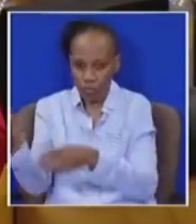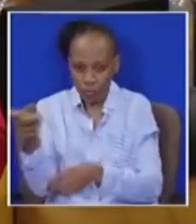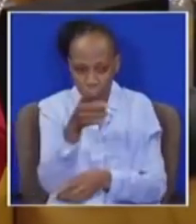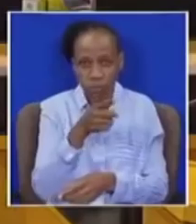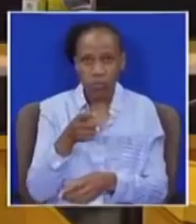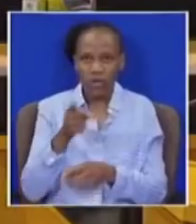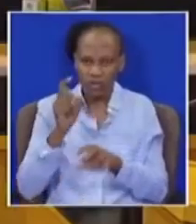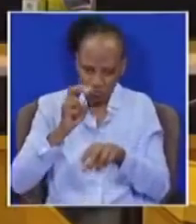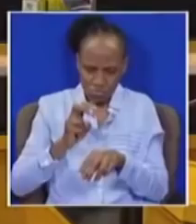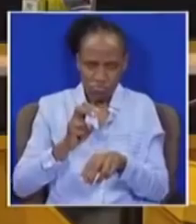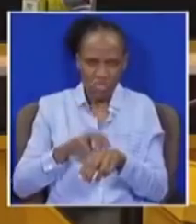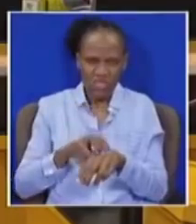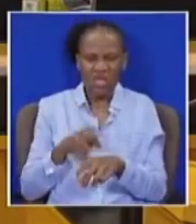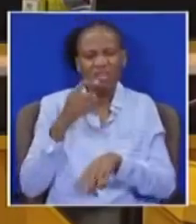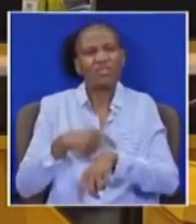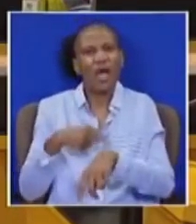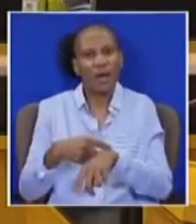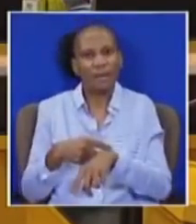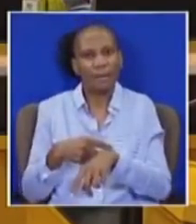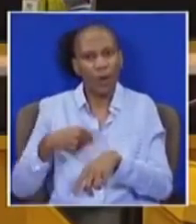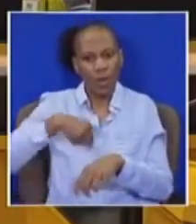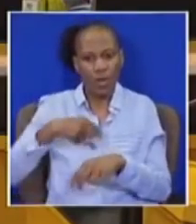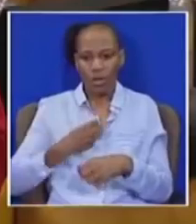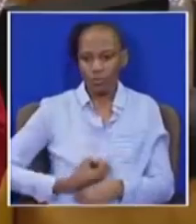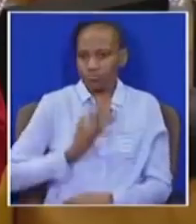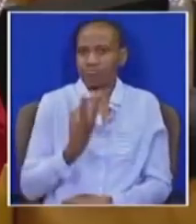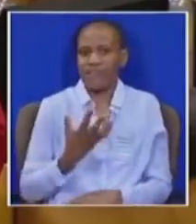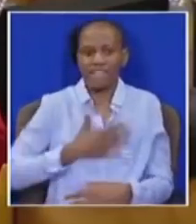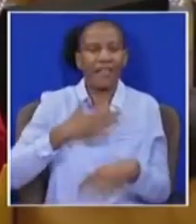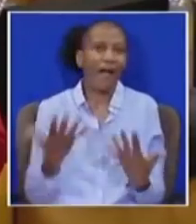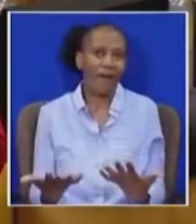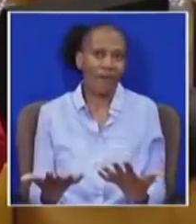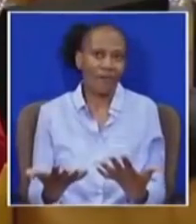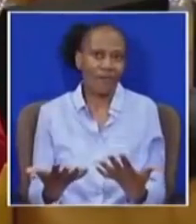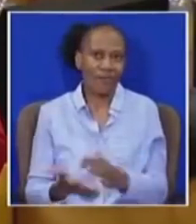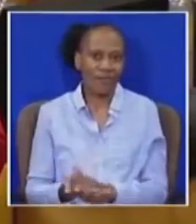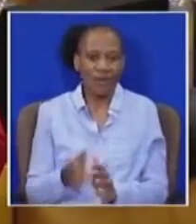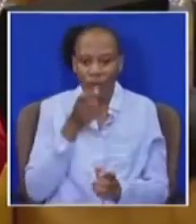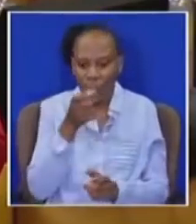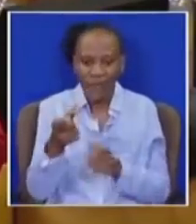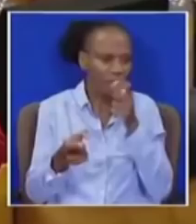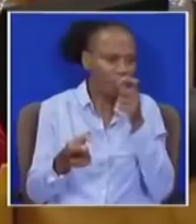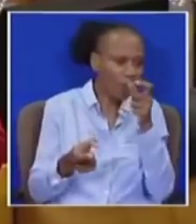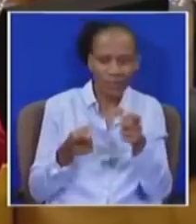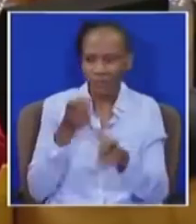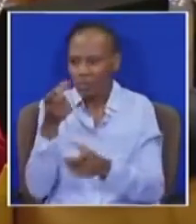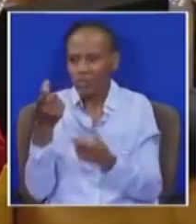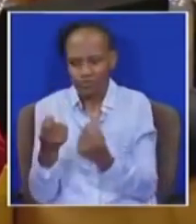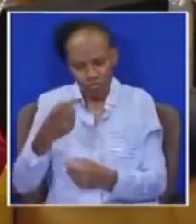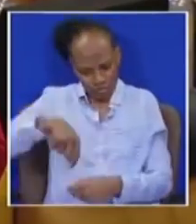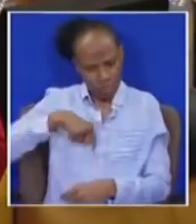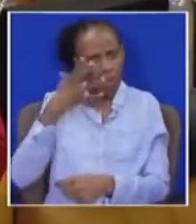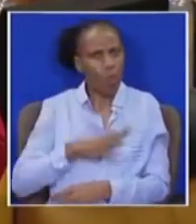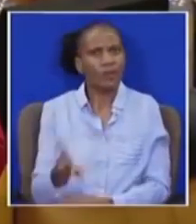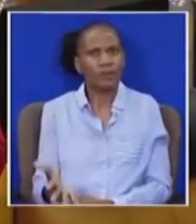should be given a minute or two to respond to his resignation, to make remarks that we note